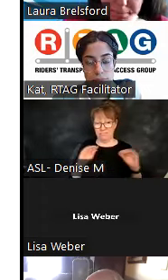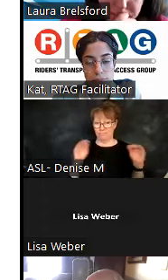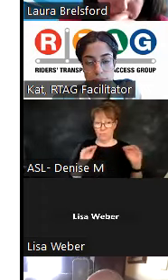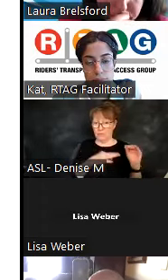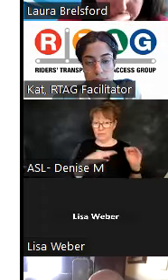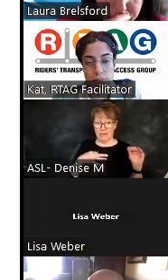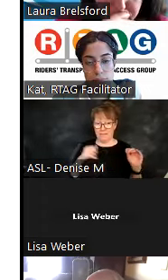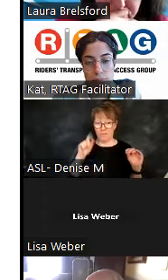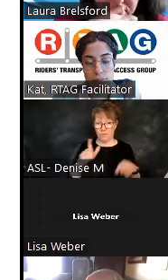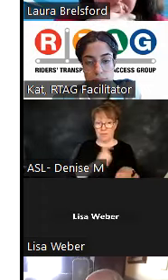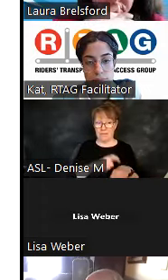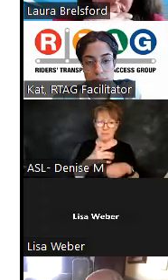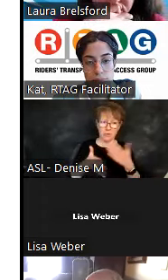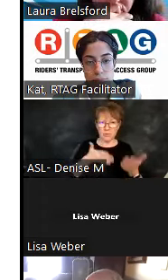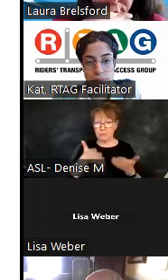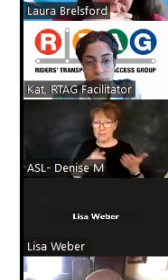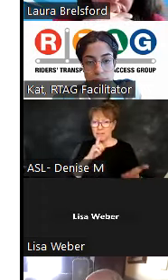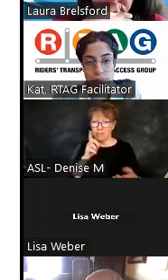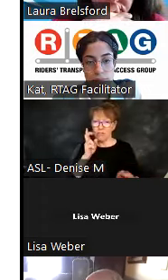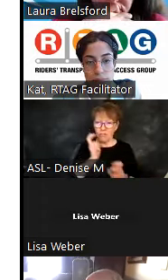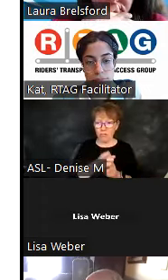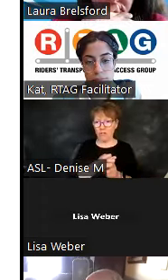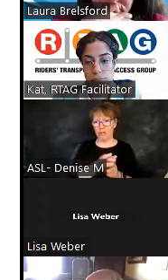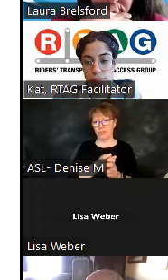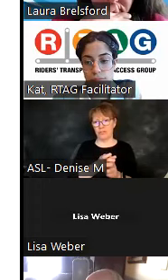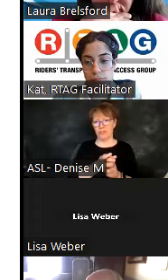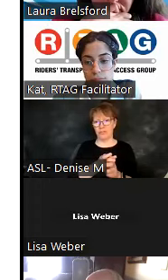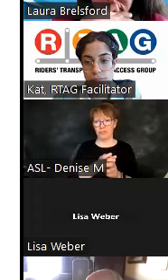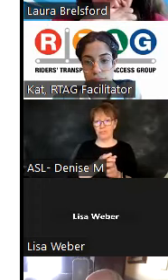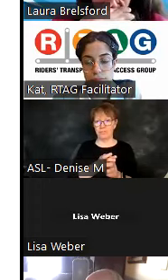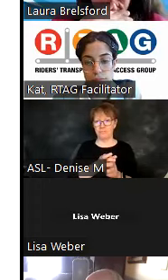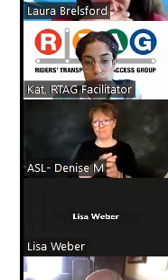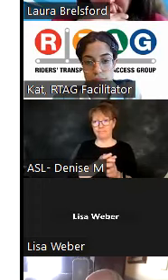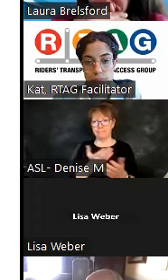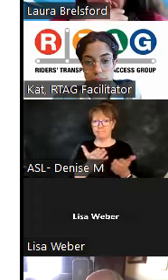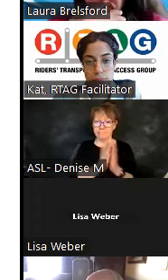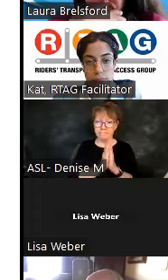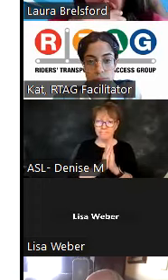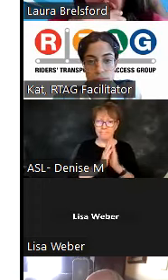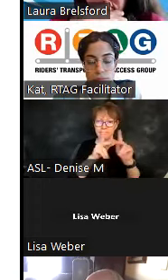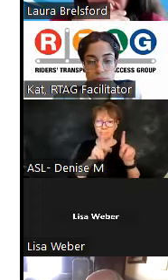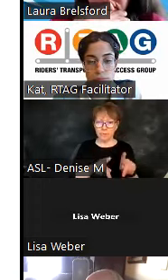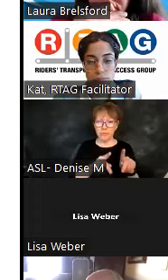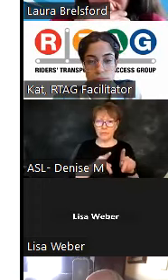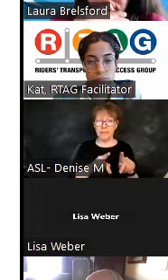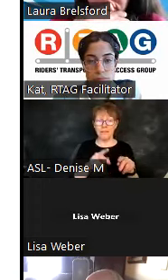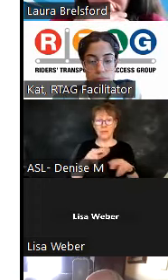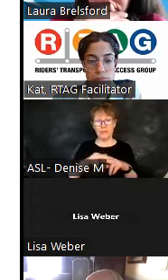so it's kind of hard to get somebody to have somebody at the other end to get you off the